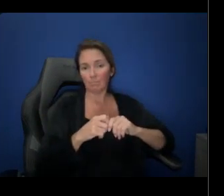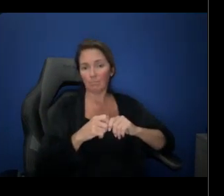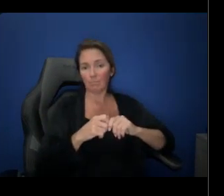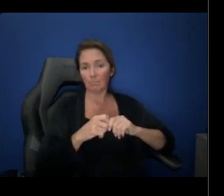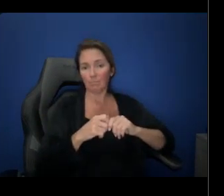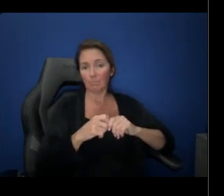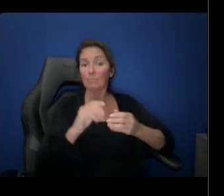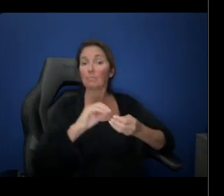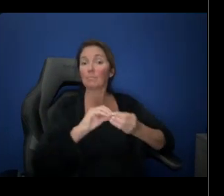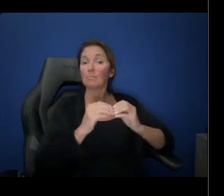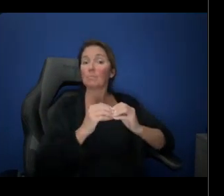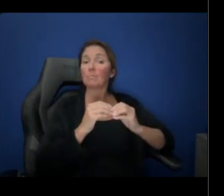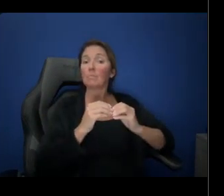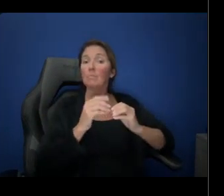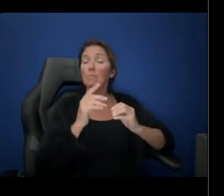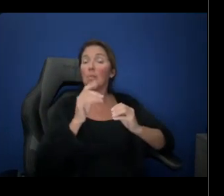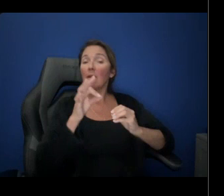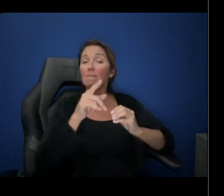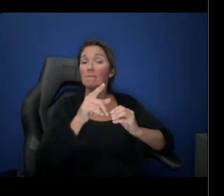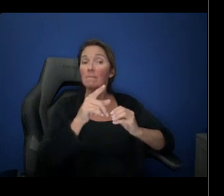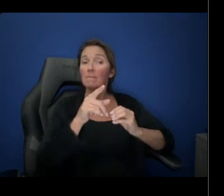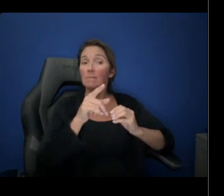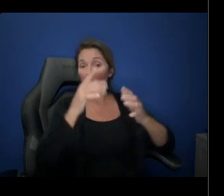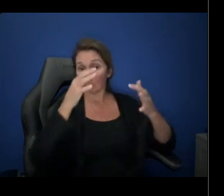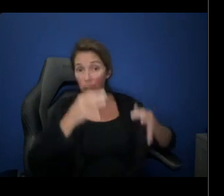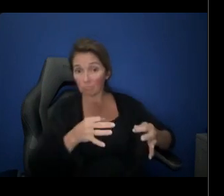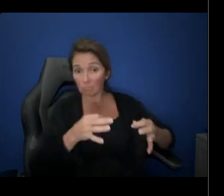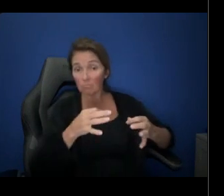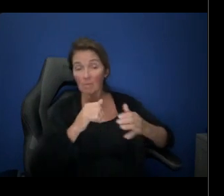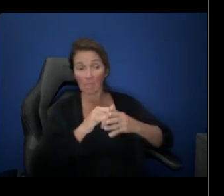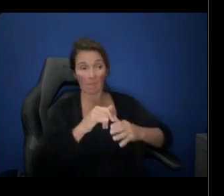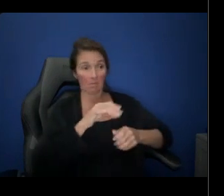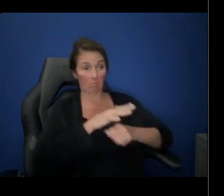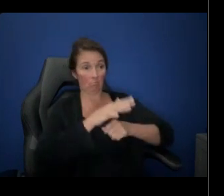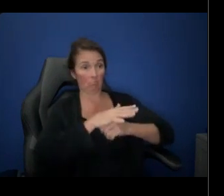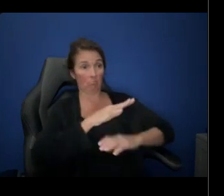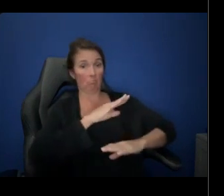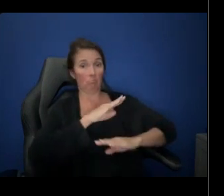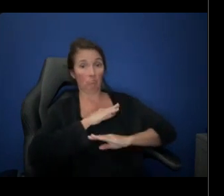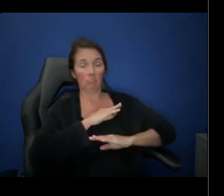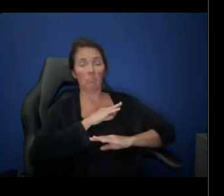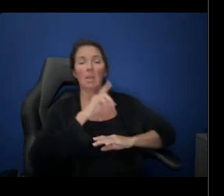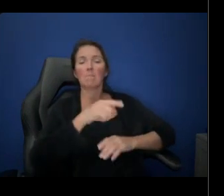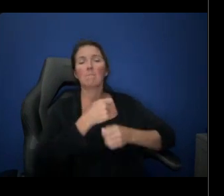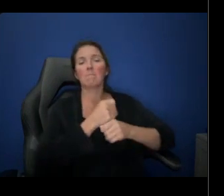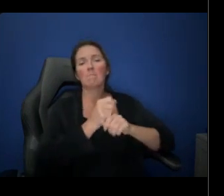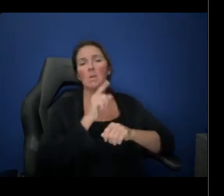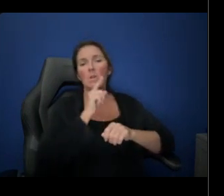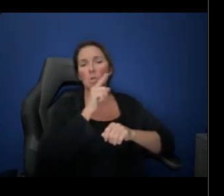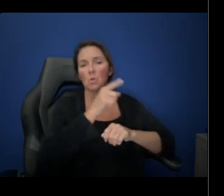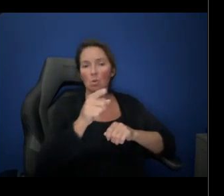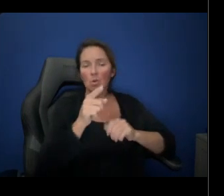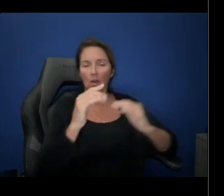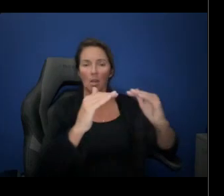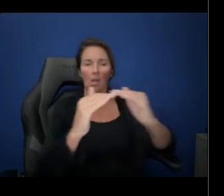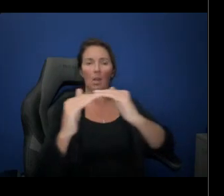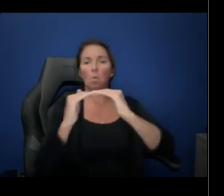The number of facilities determined to be sufficient must ensure an